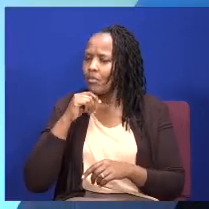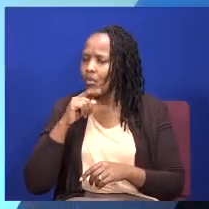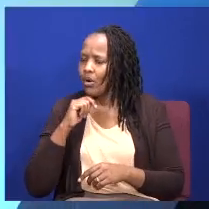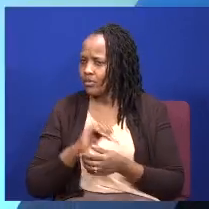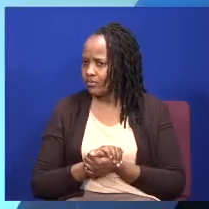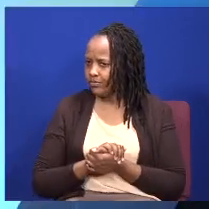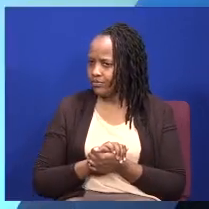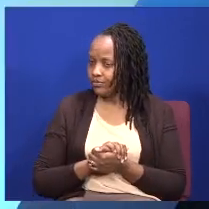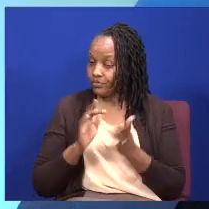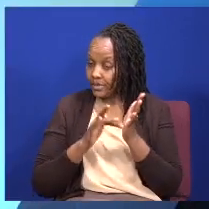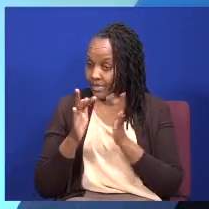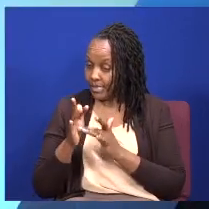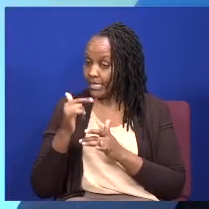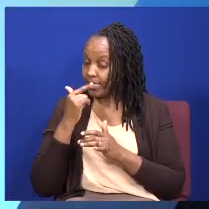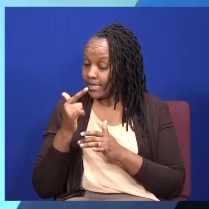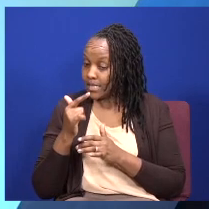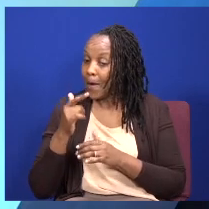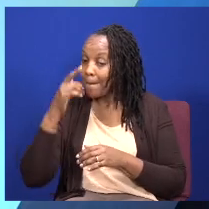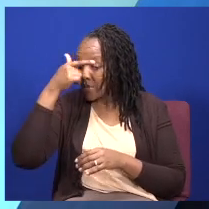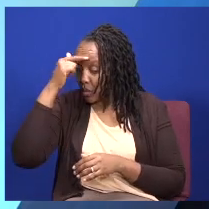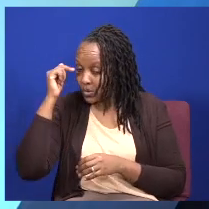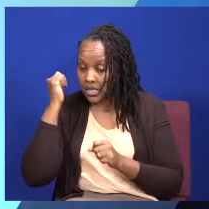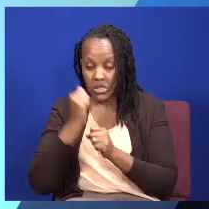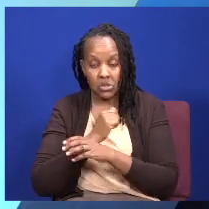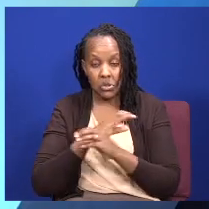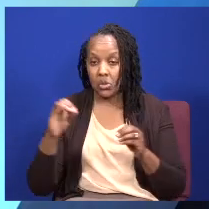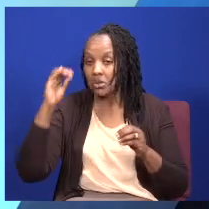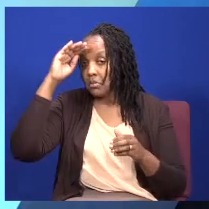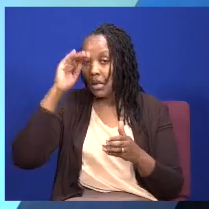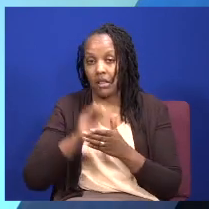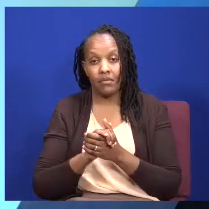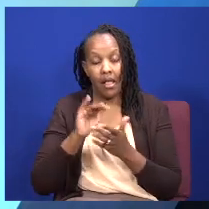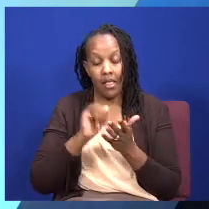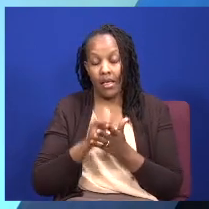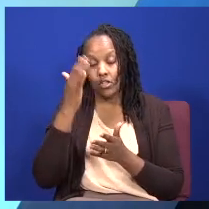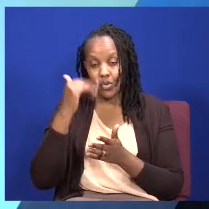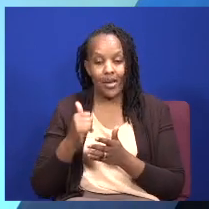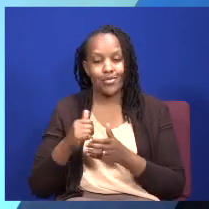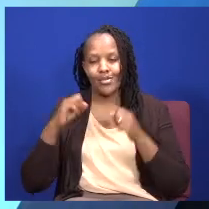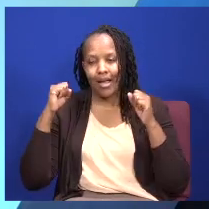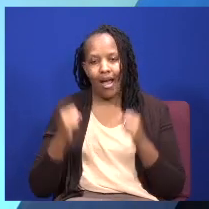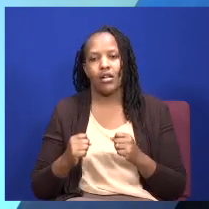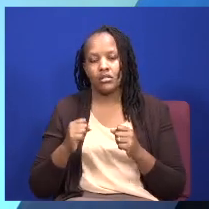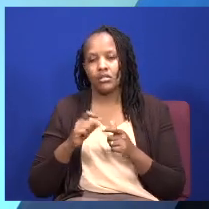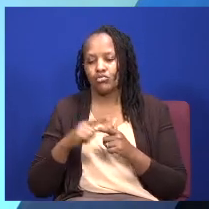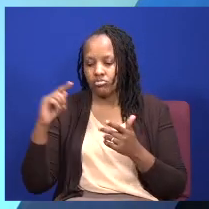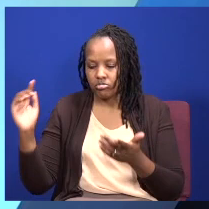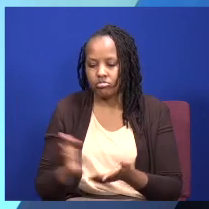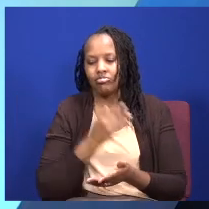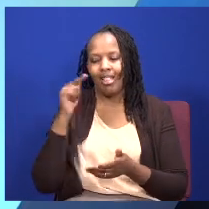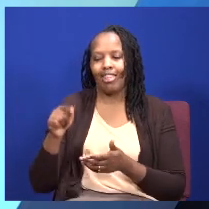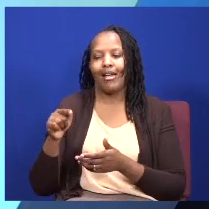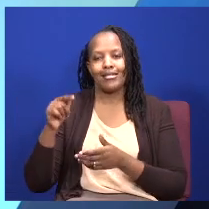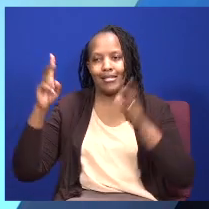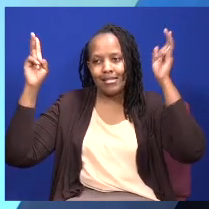actually, Jesus said it's because they did not believe. That's why they were not able to remove the evil spirit from the boy. Yes, and what